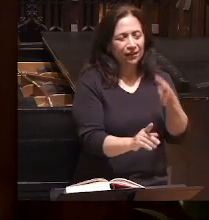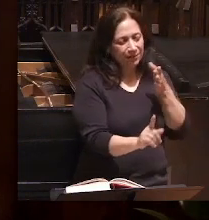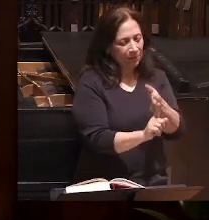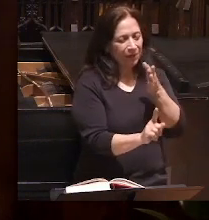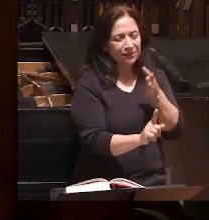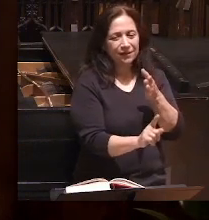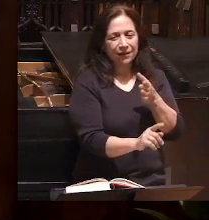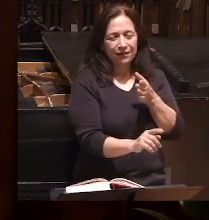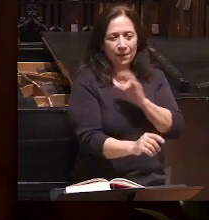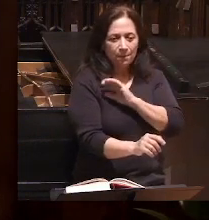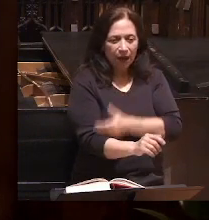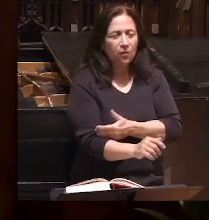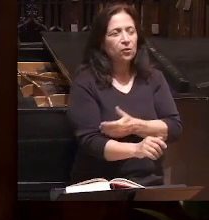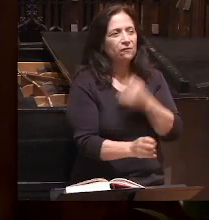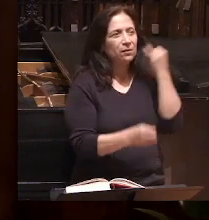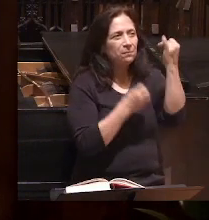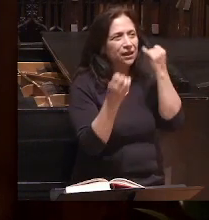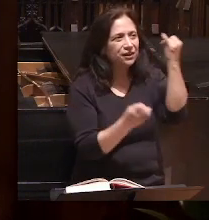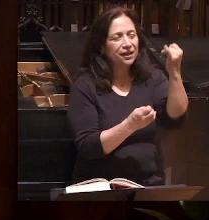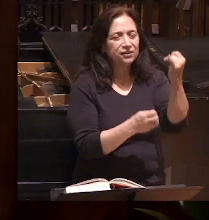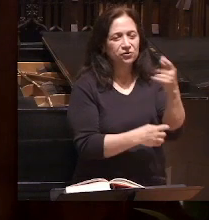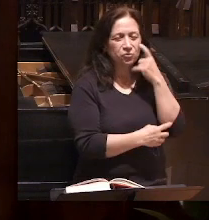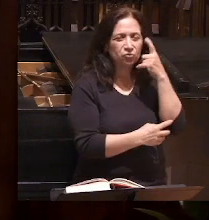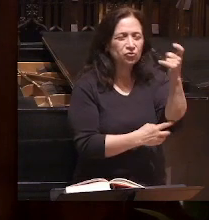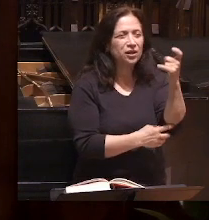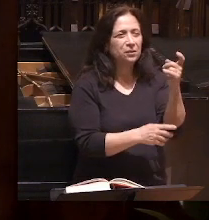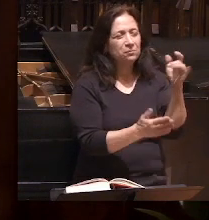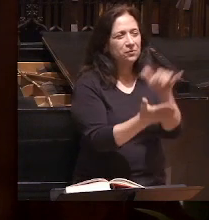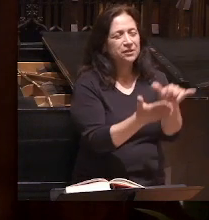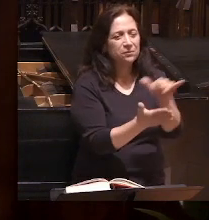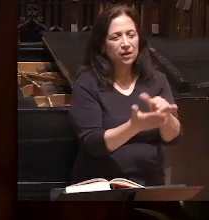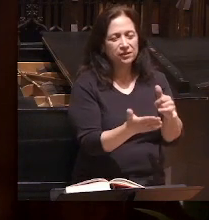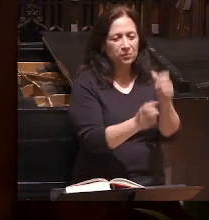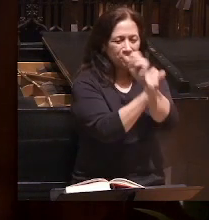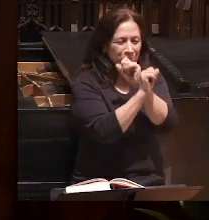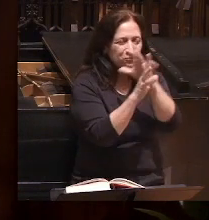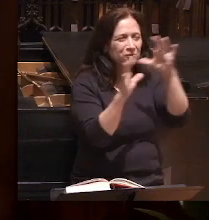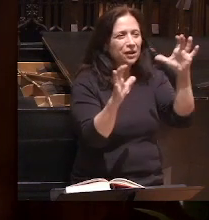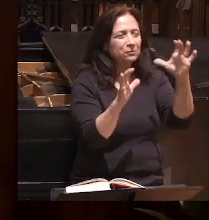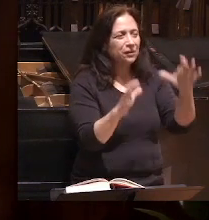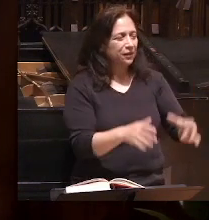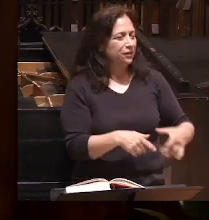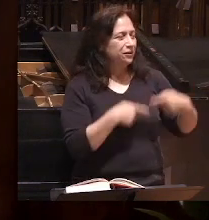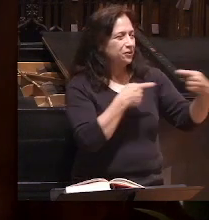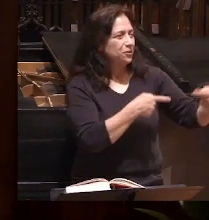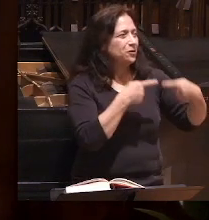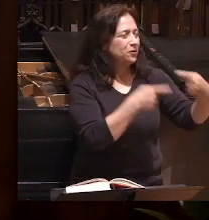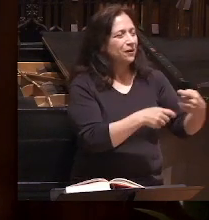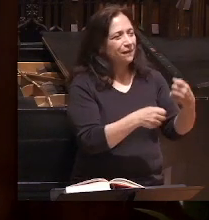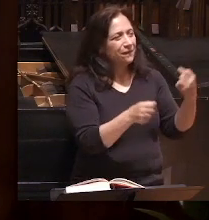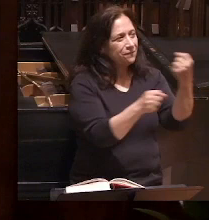of imagination, to dream the impossible dream, to fight the